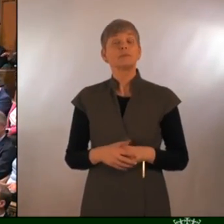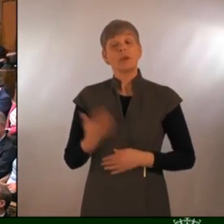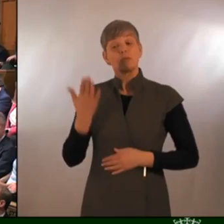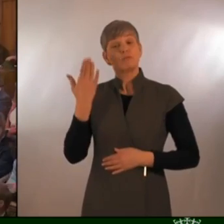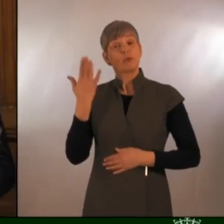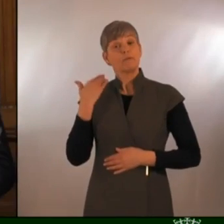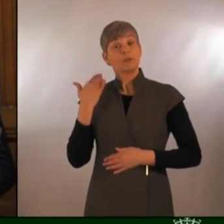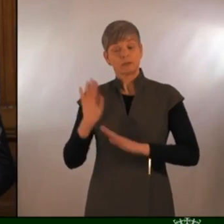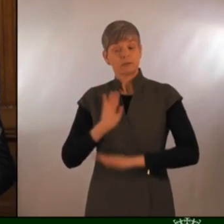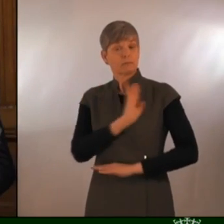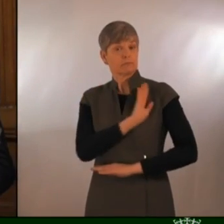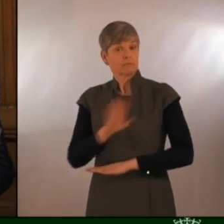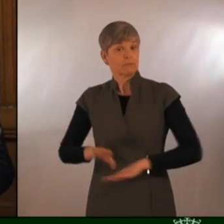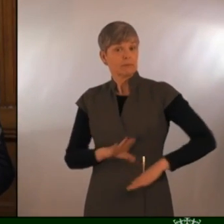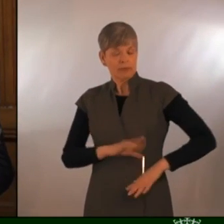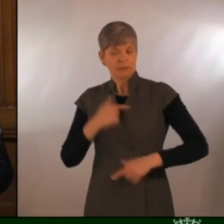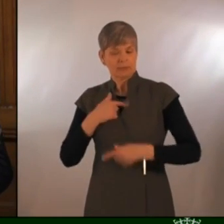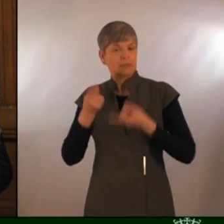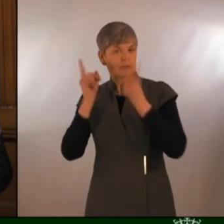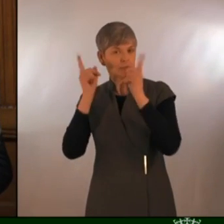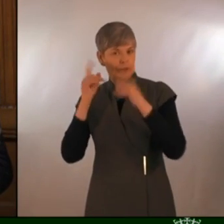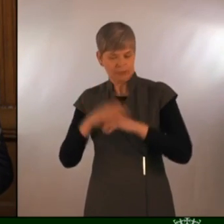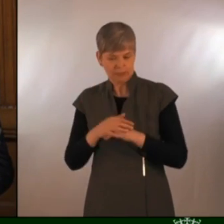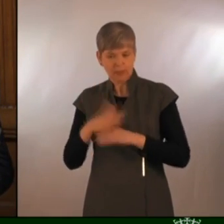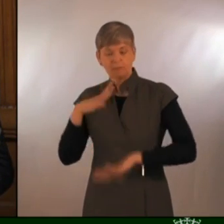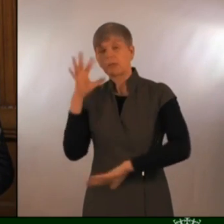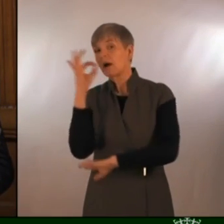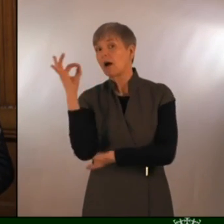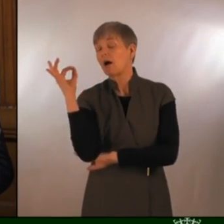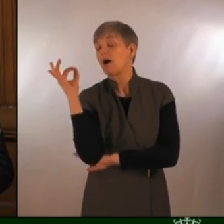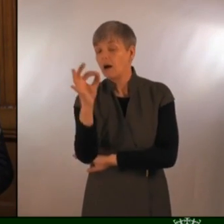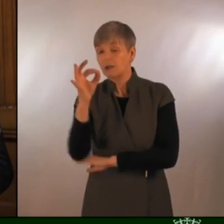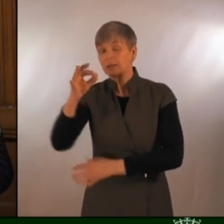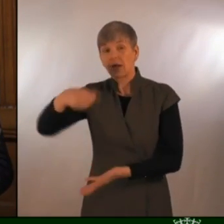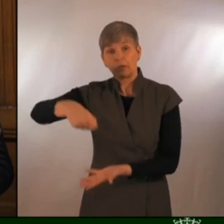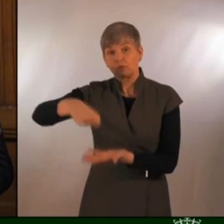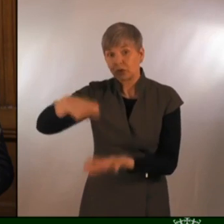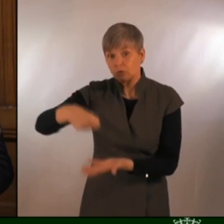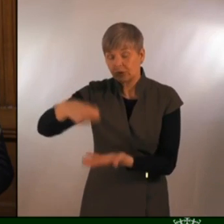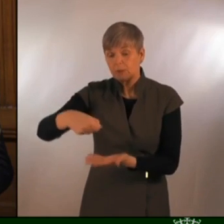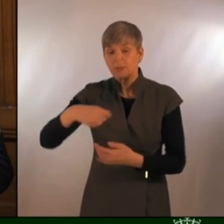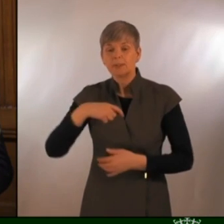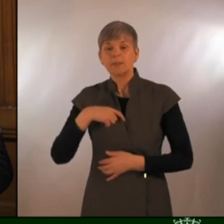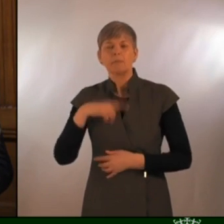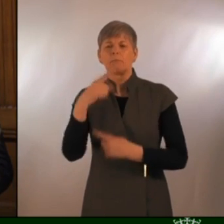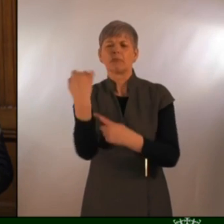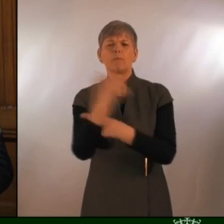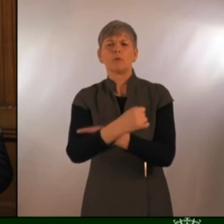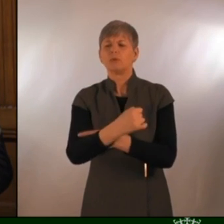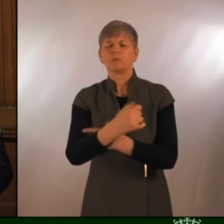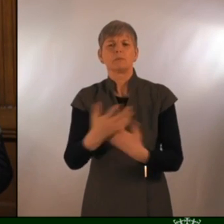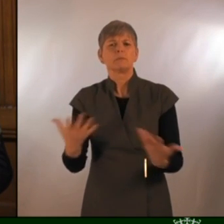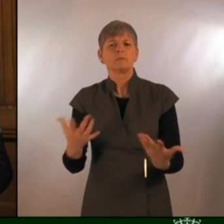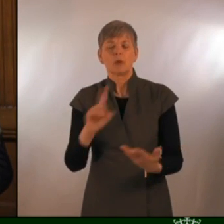Secretary sought and was refused permission from the Treasury to help the estimated